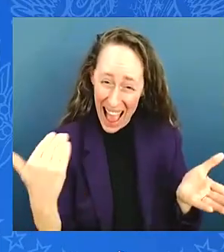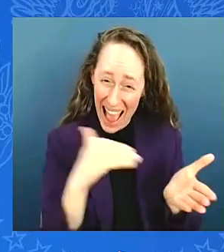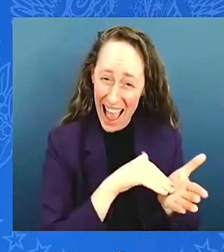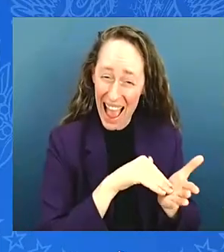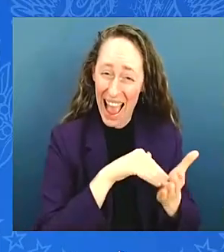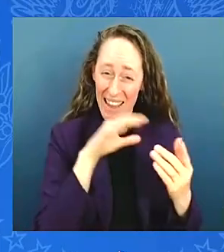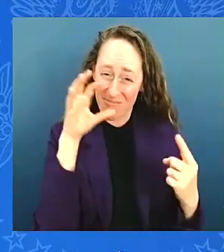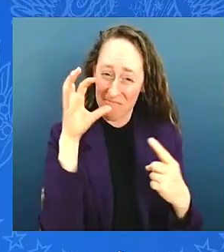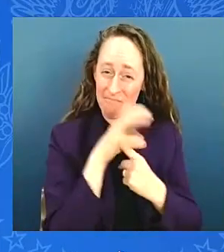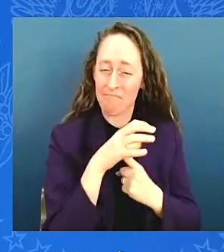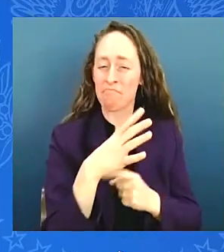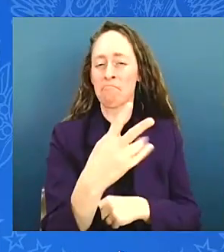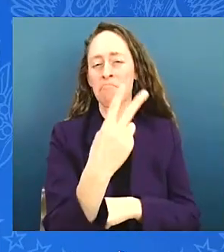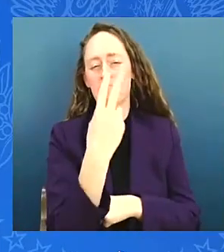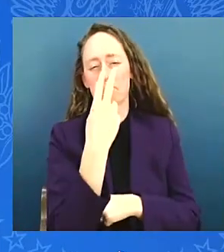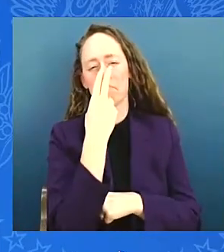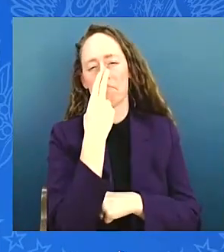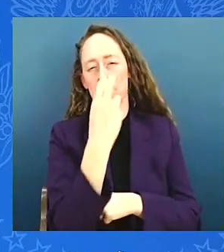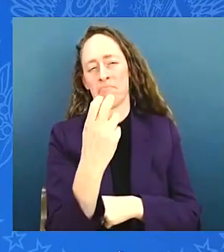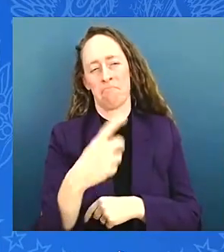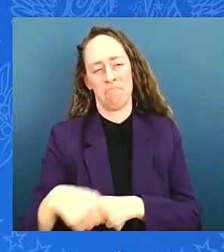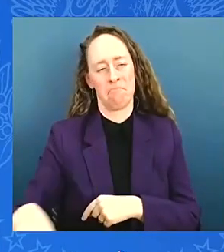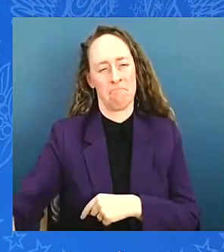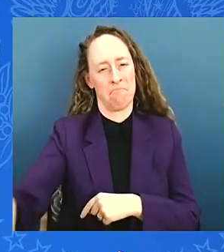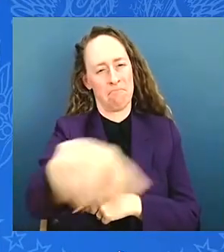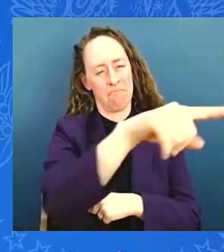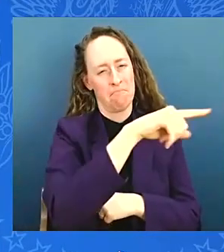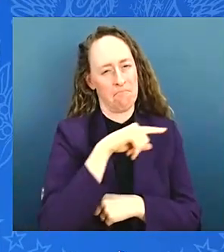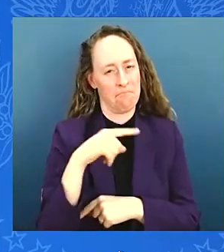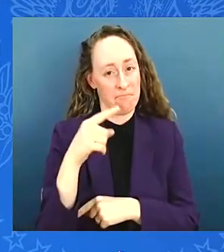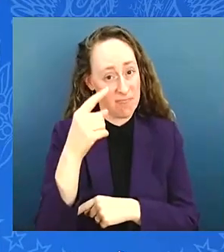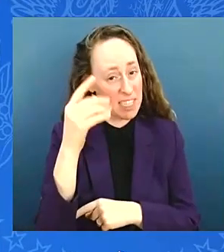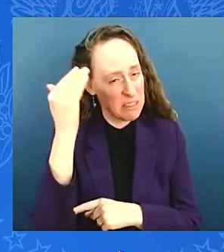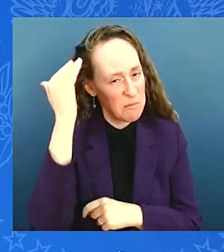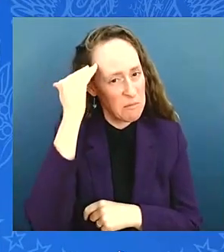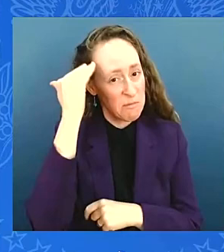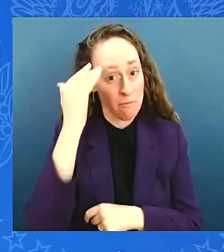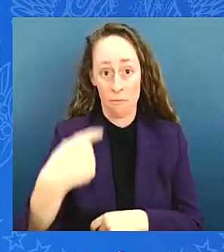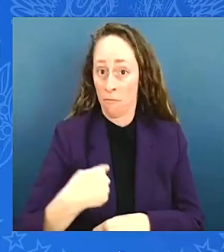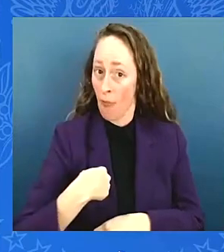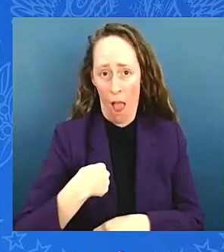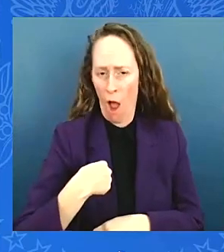Oh, although I should note, I picked you guys in my ticket.